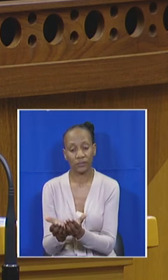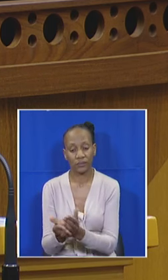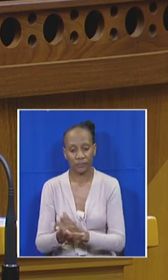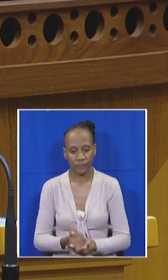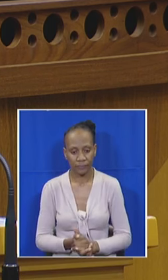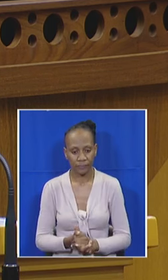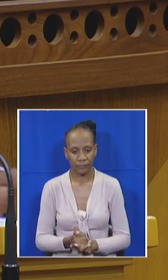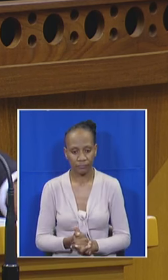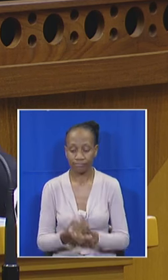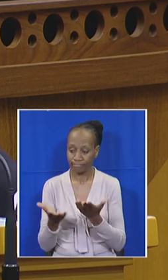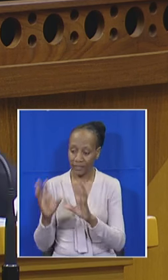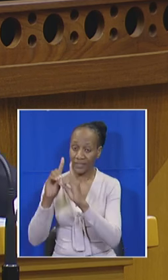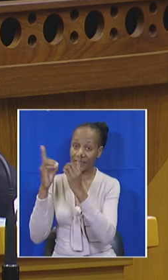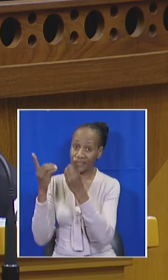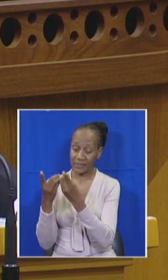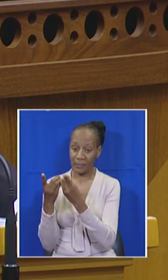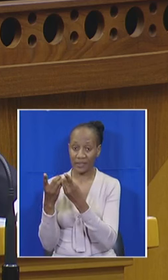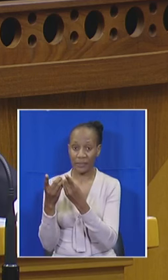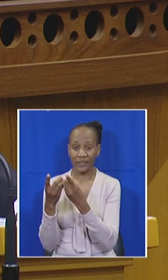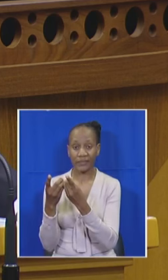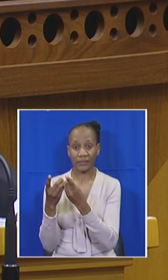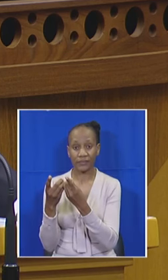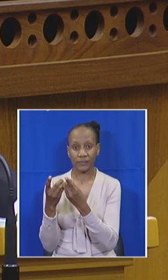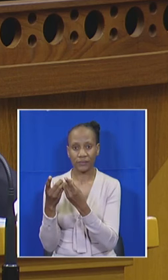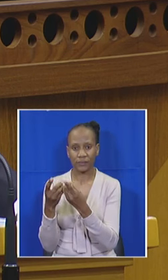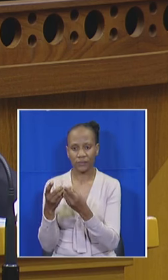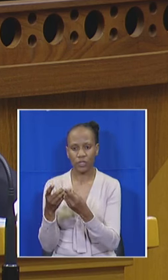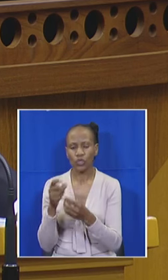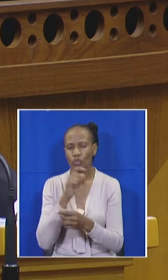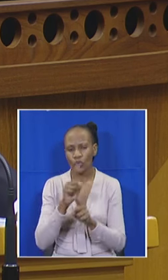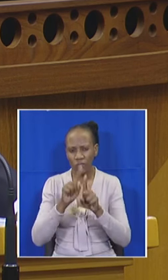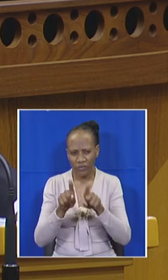usebenzisa le mifelandawonye emningi